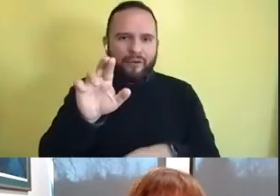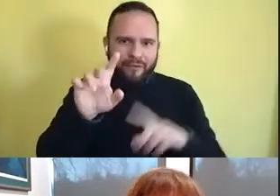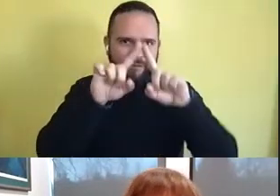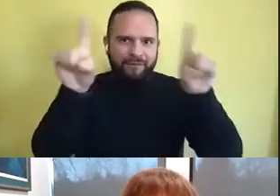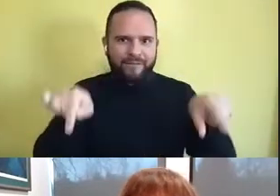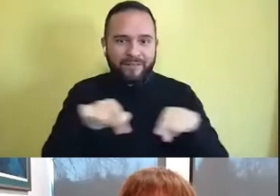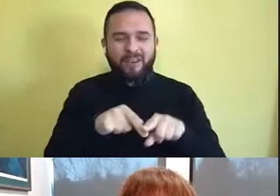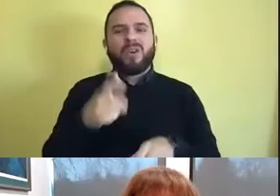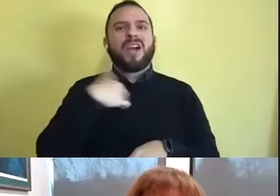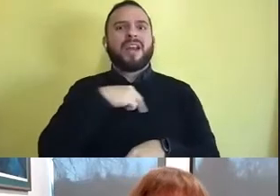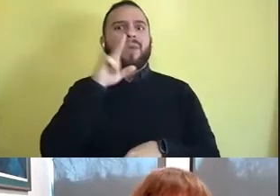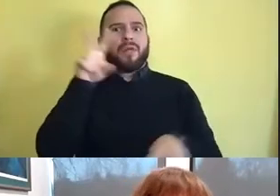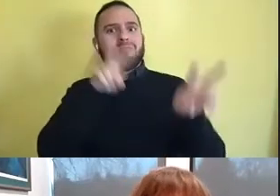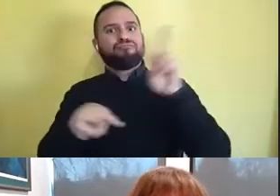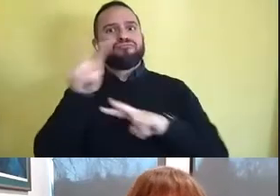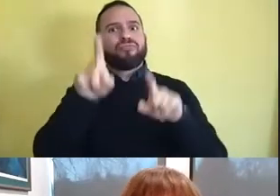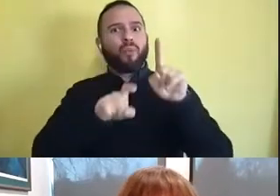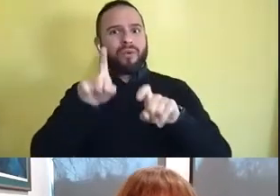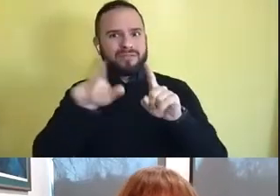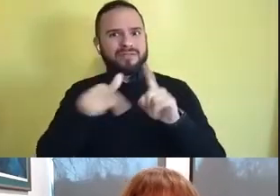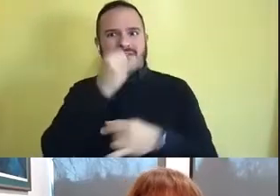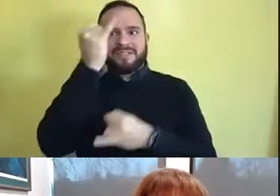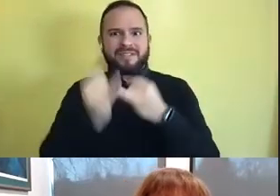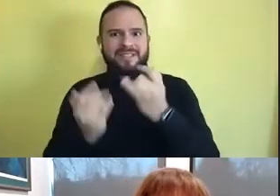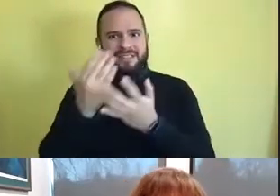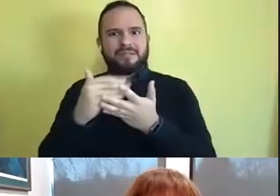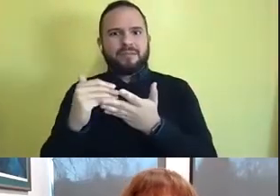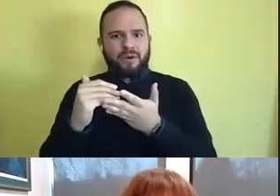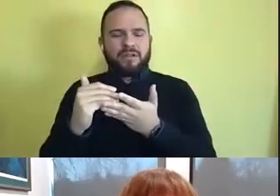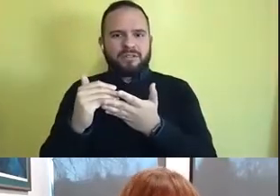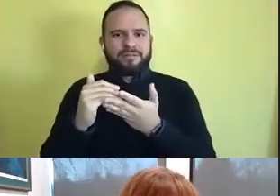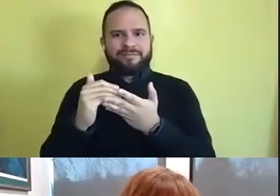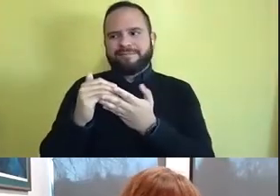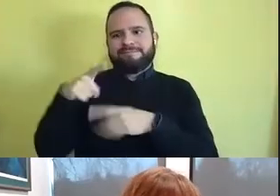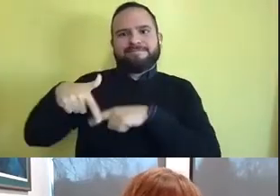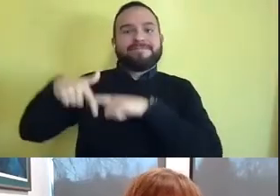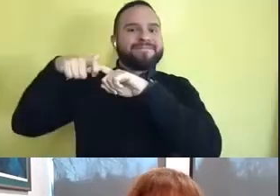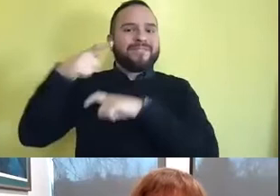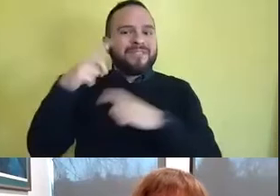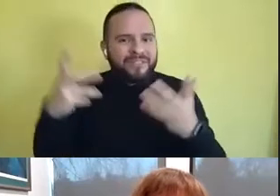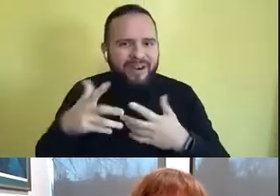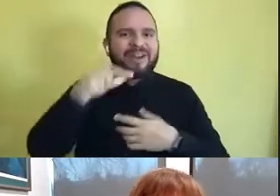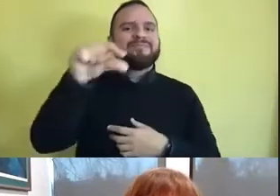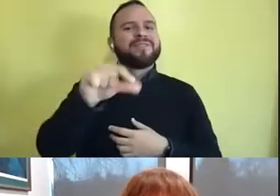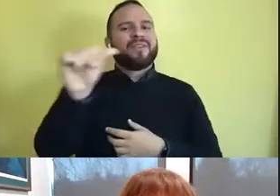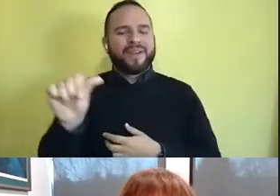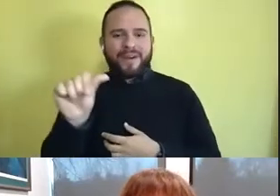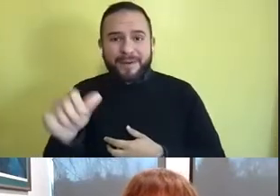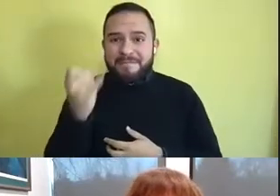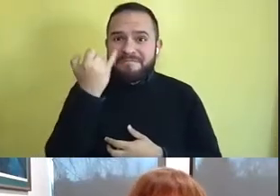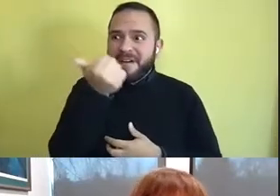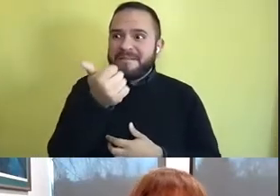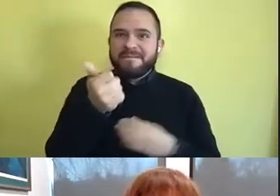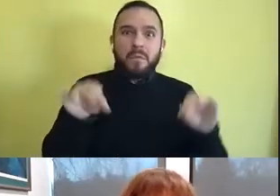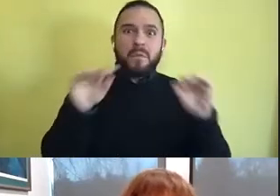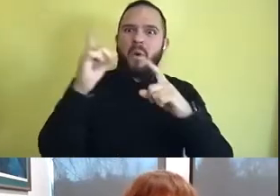be reviewing those questions, and the last segment of the webinar is being held for Q&A. If there's any further questions after the